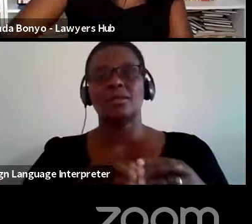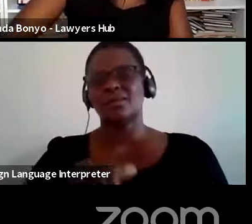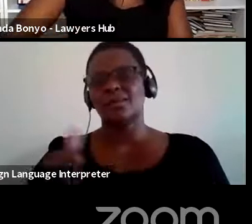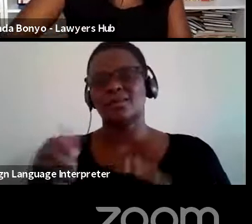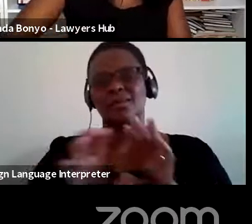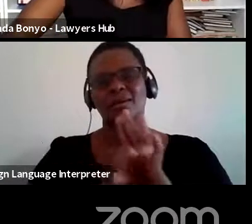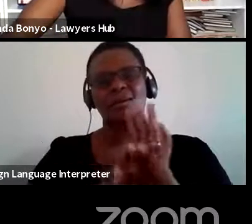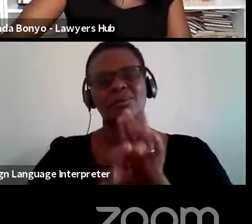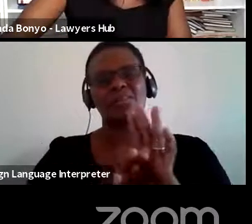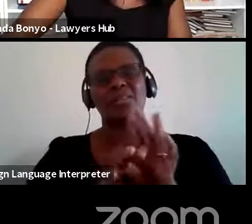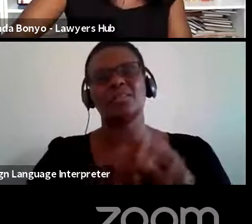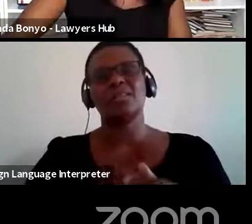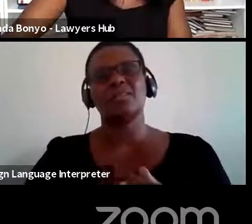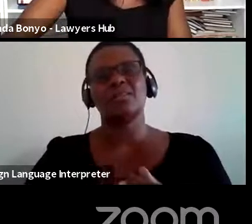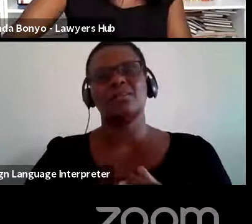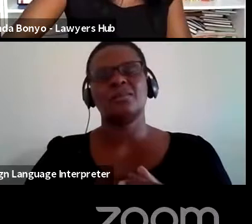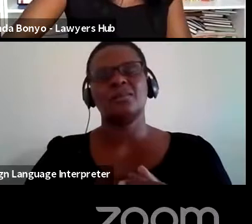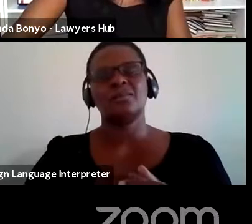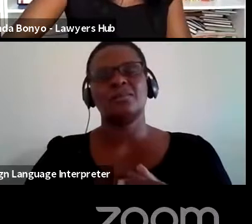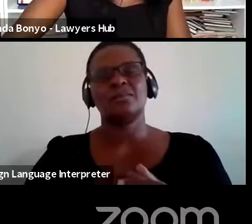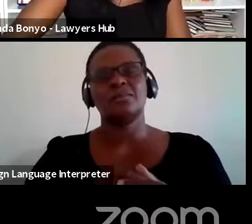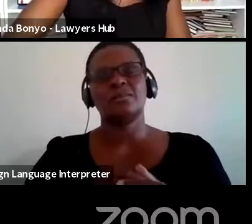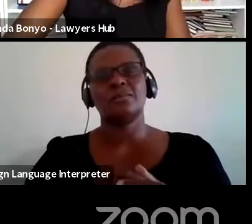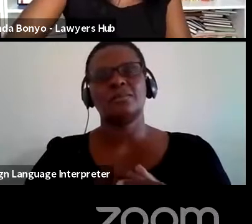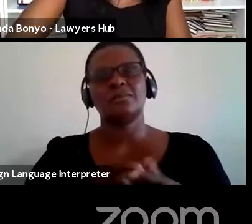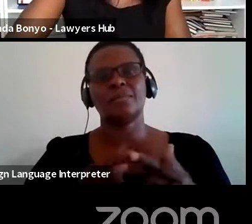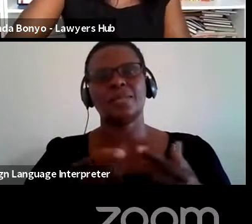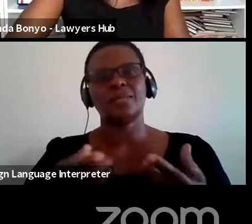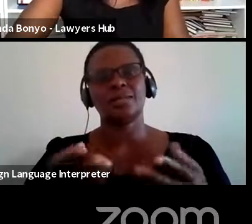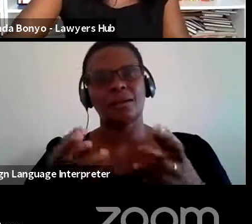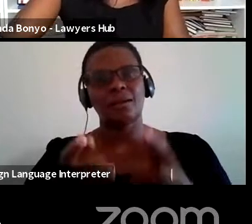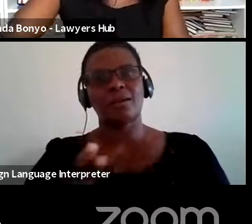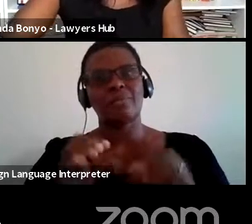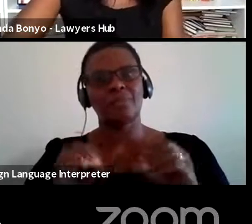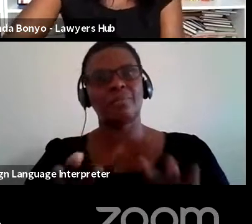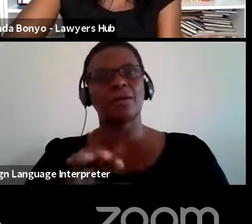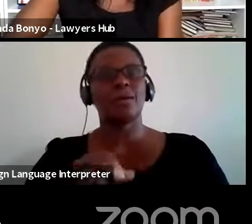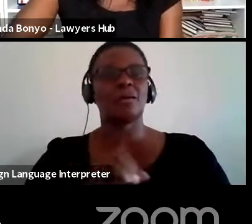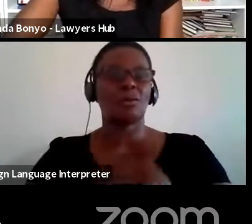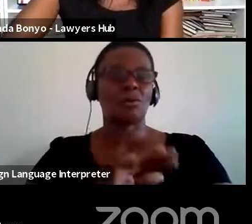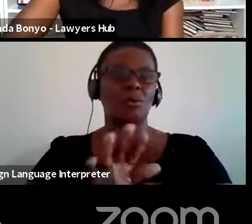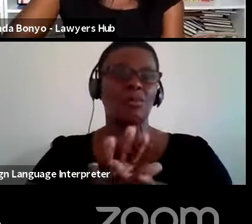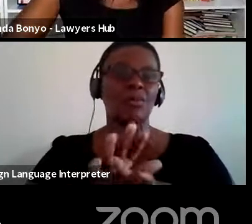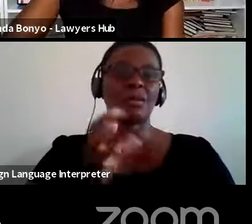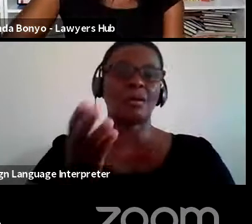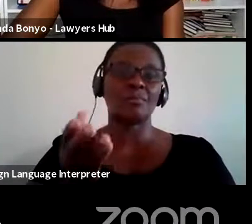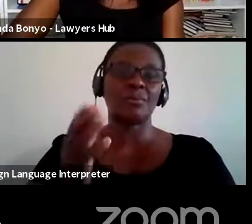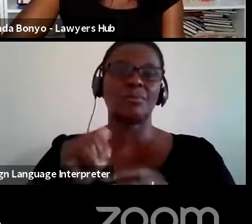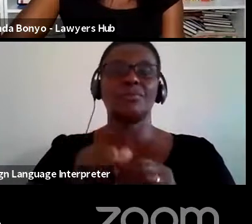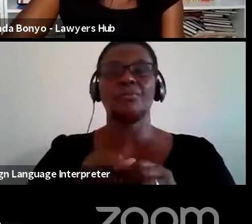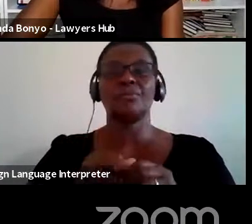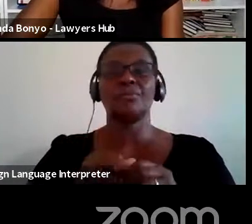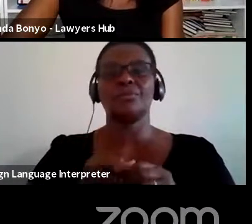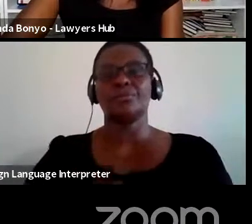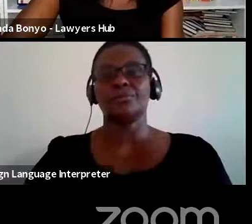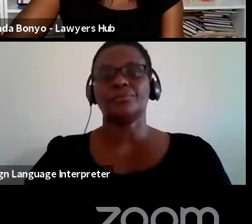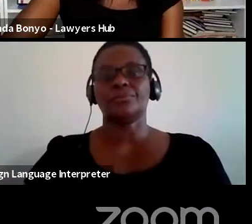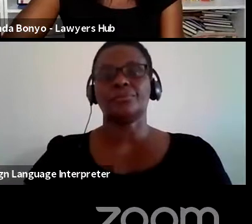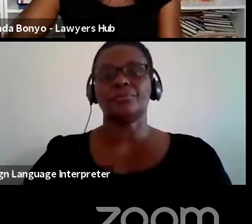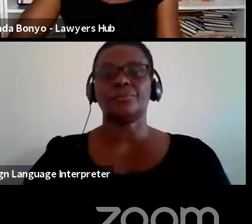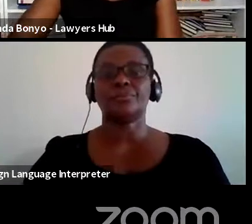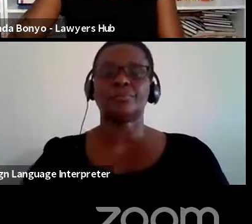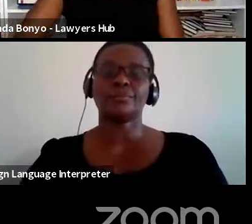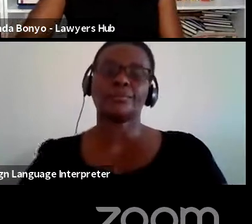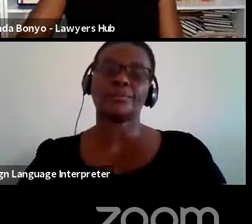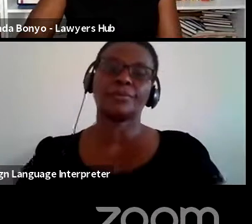think everyone knows, that did not happen because of COVID. And we really had to readjust our plans and really start to focus on